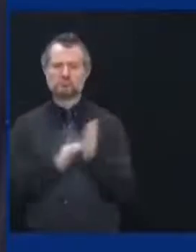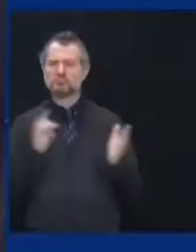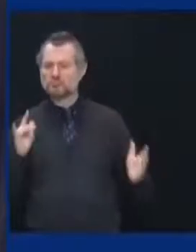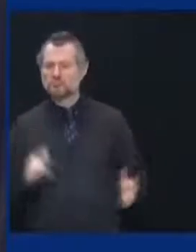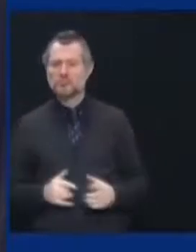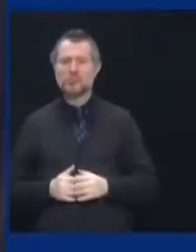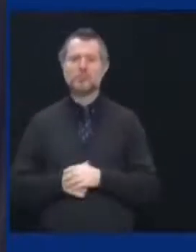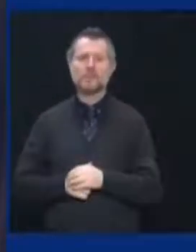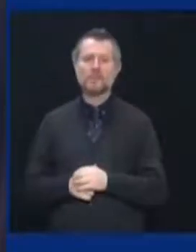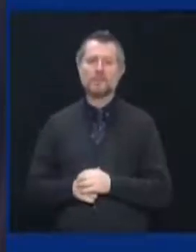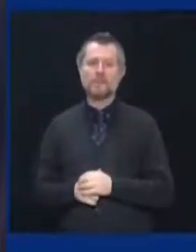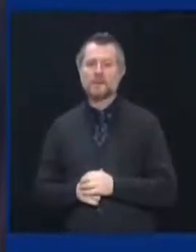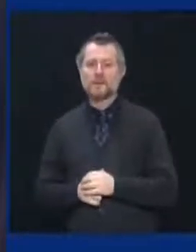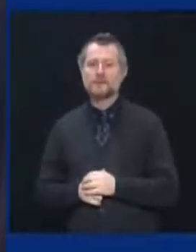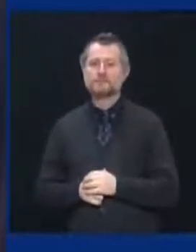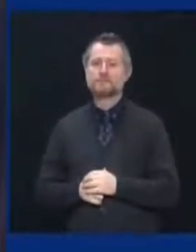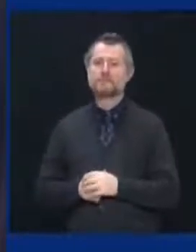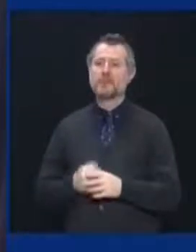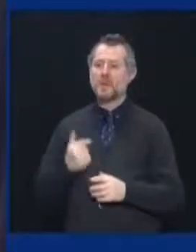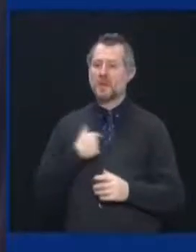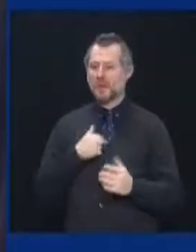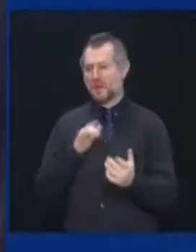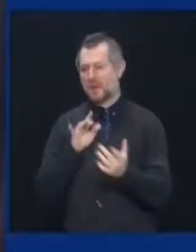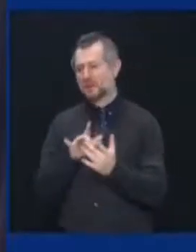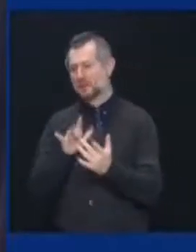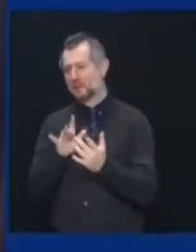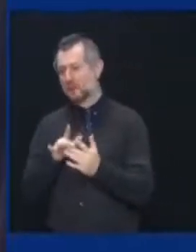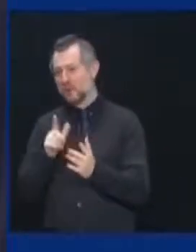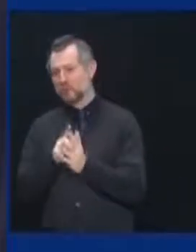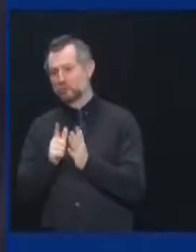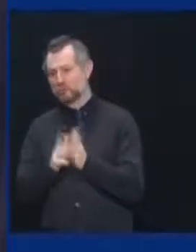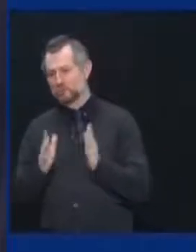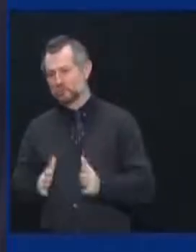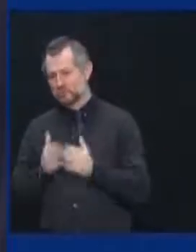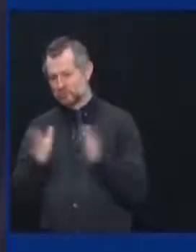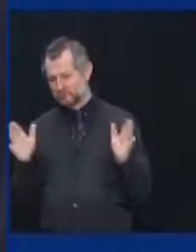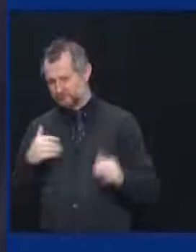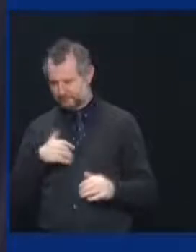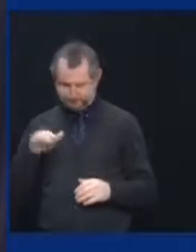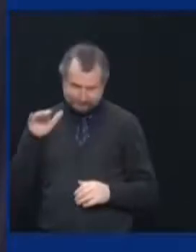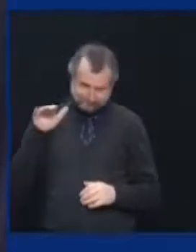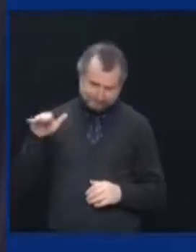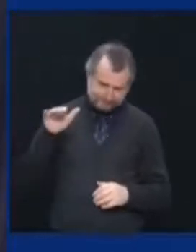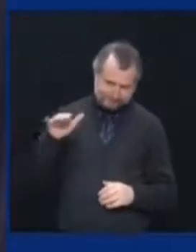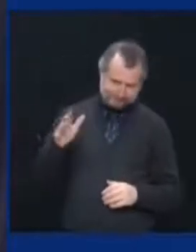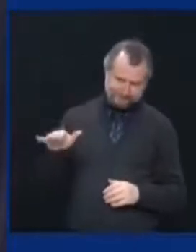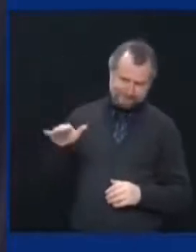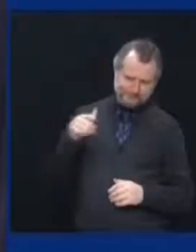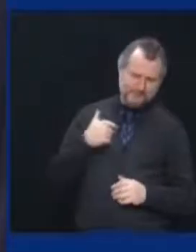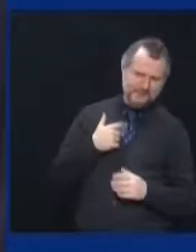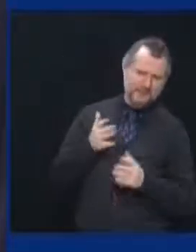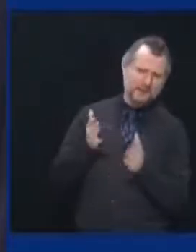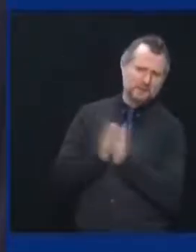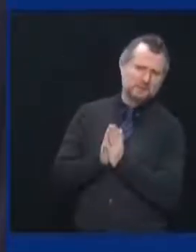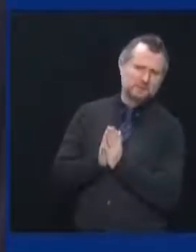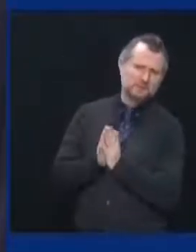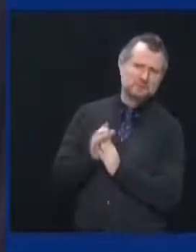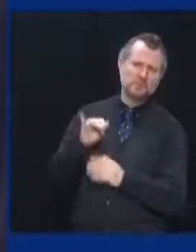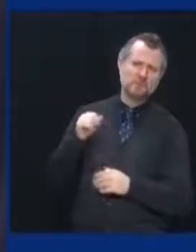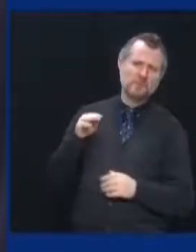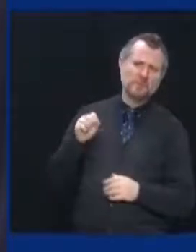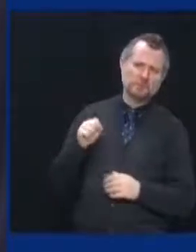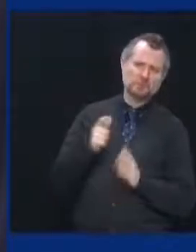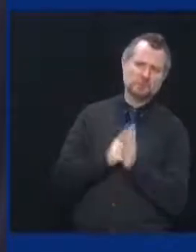I've contacted the Attorney General's office and asked her, Attorney General Tish James,